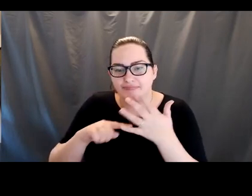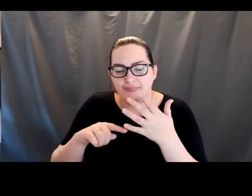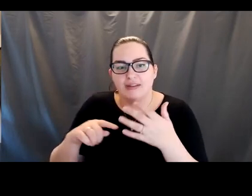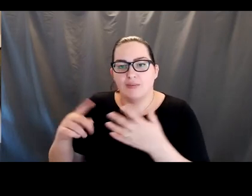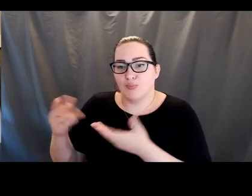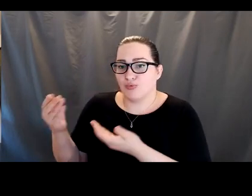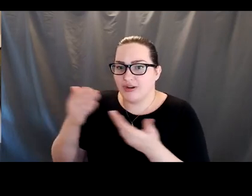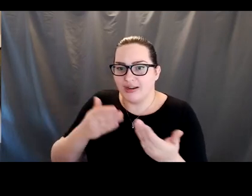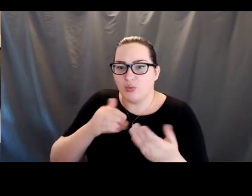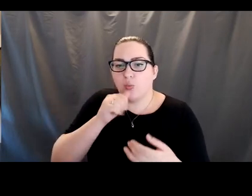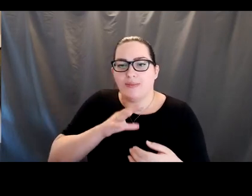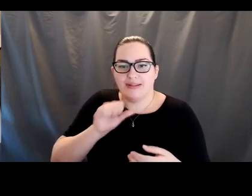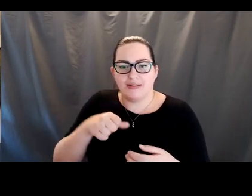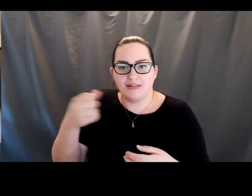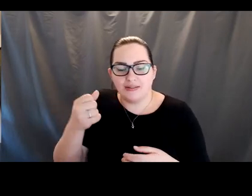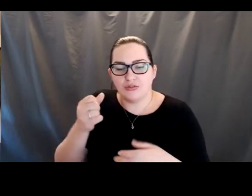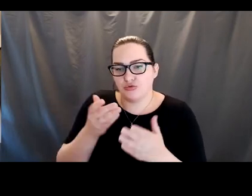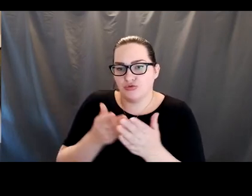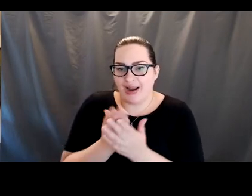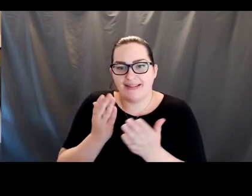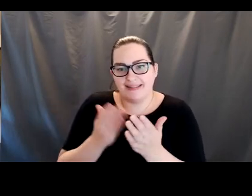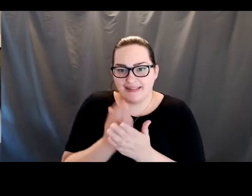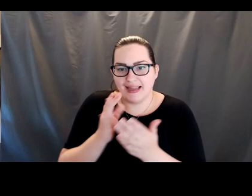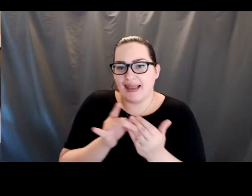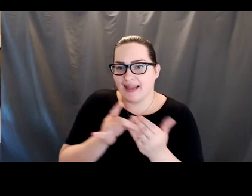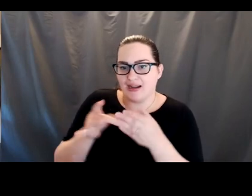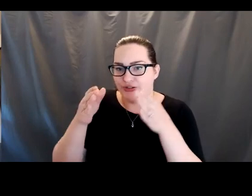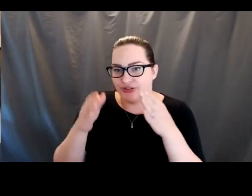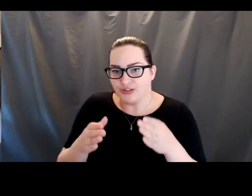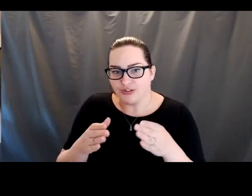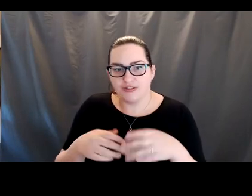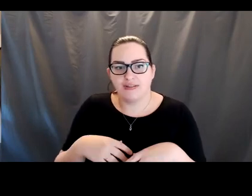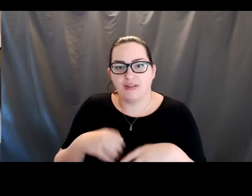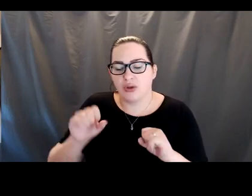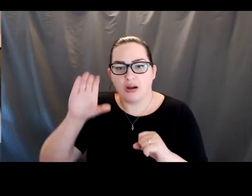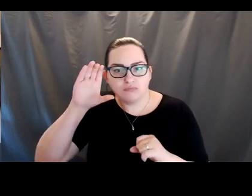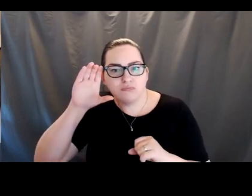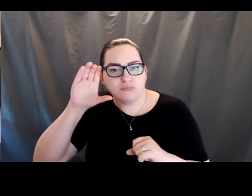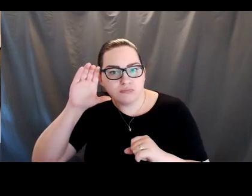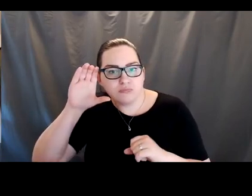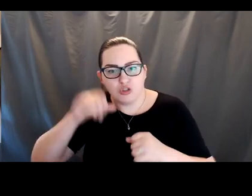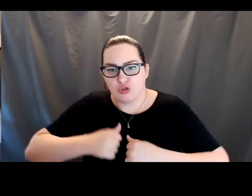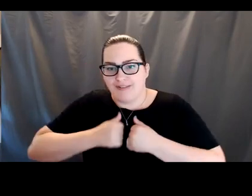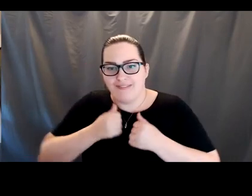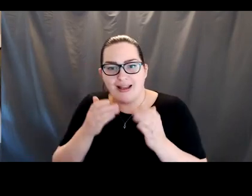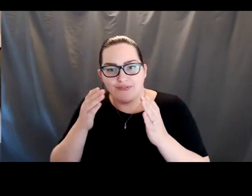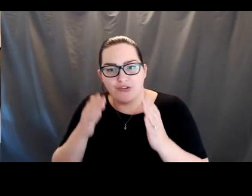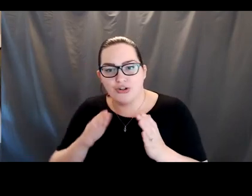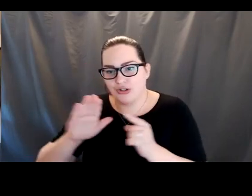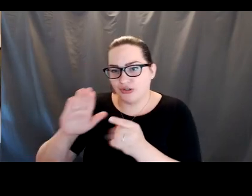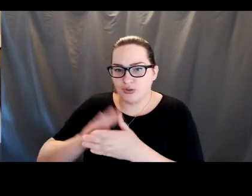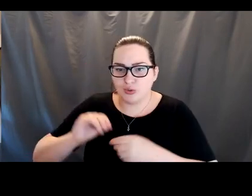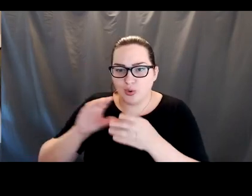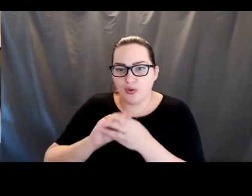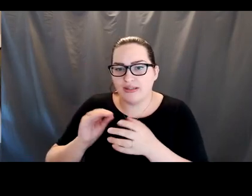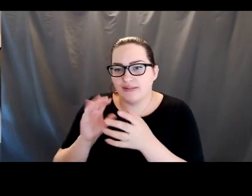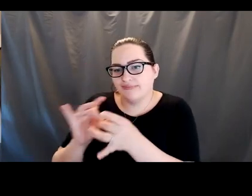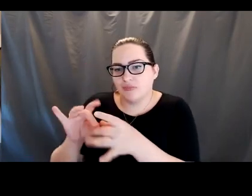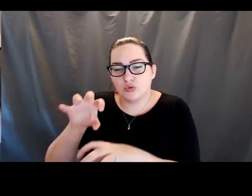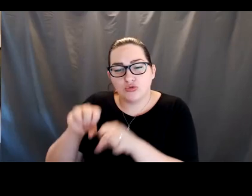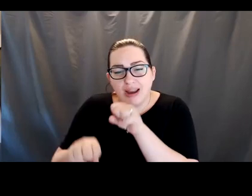women's rights leaders, human rights leaders. You get to hear from survivors of things like rape, or just whatever issues are